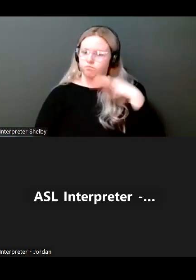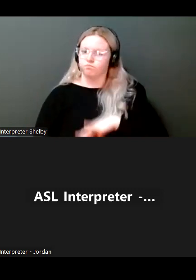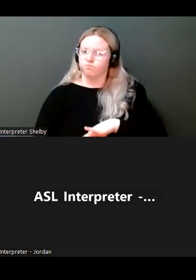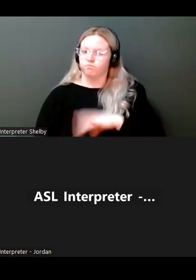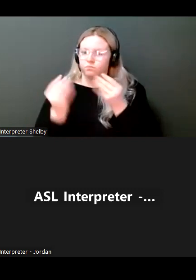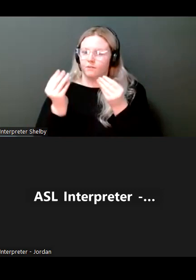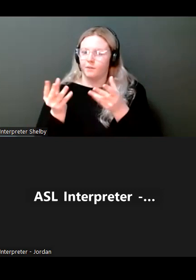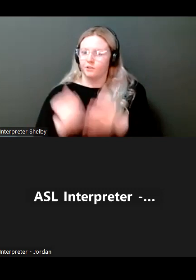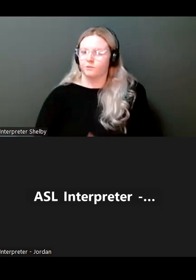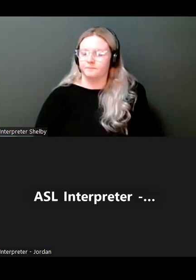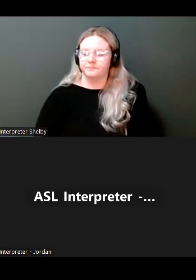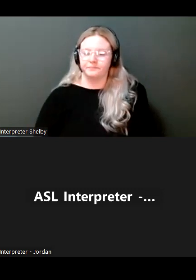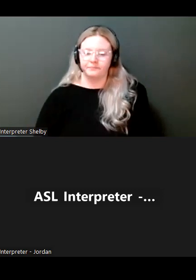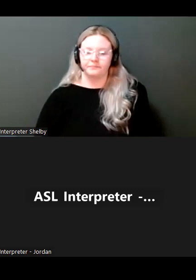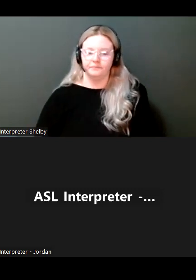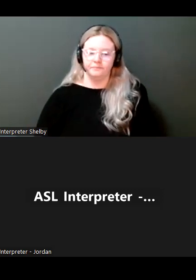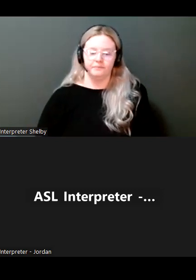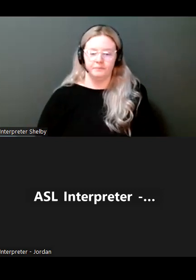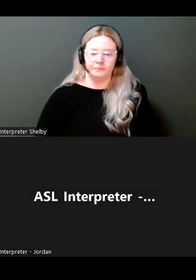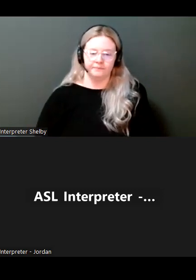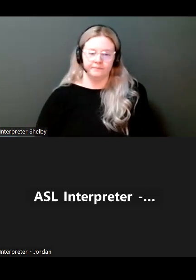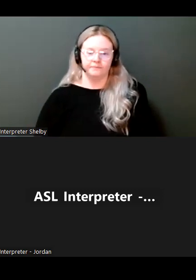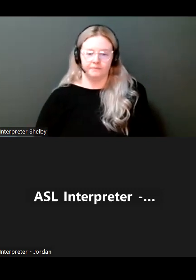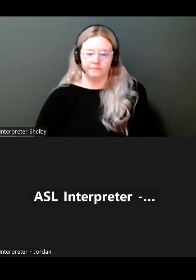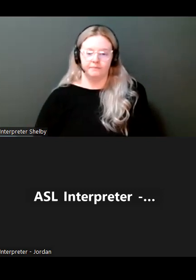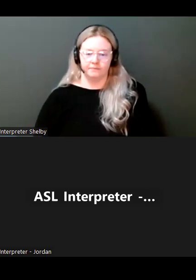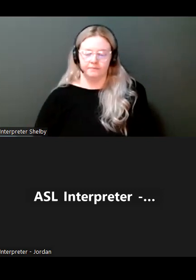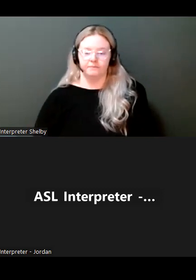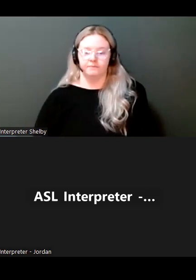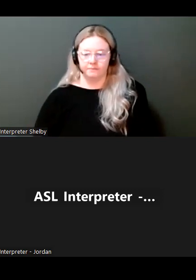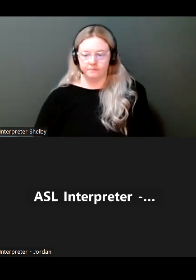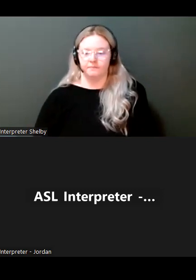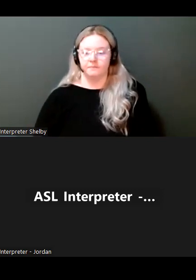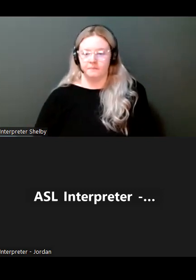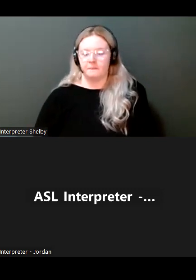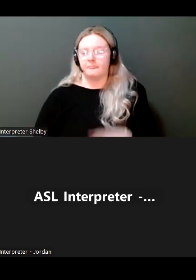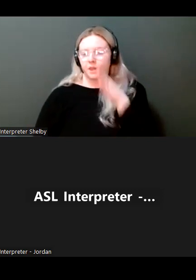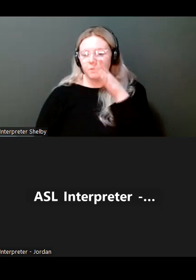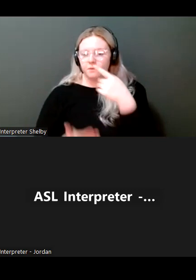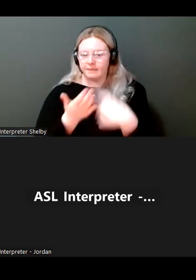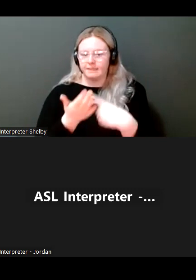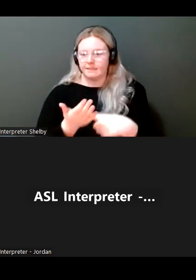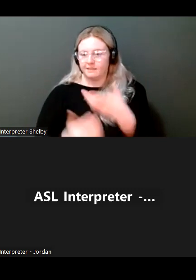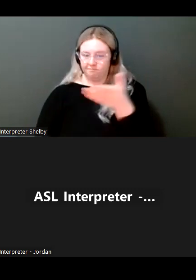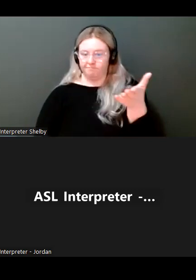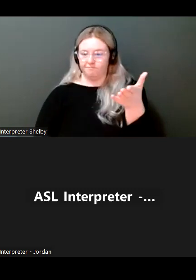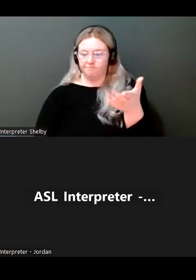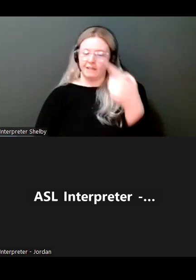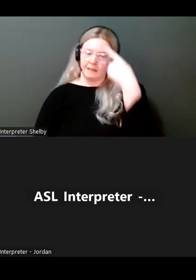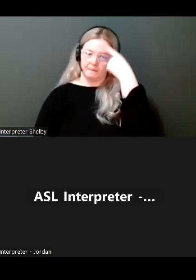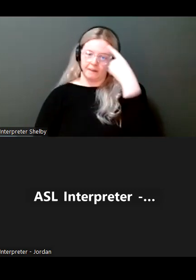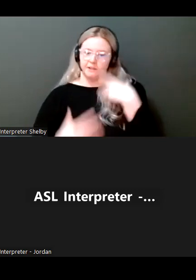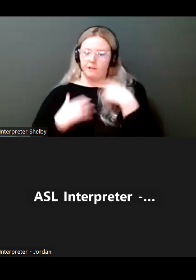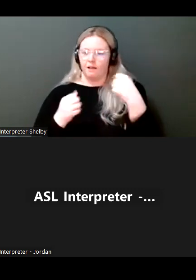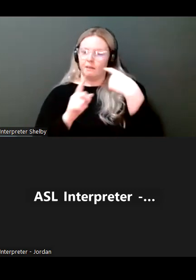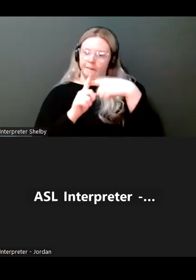today. So we're going to be talking about mental wellness as we age. And